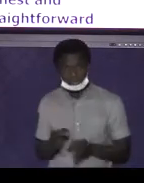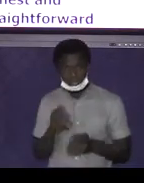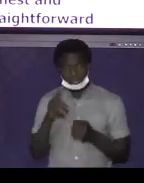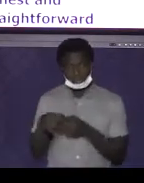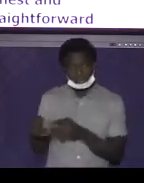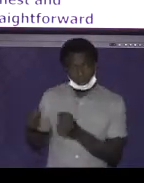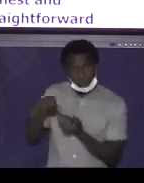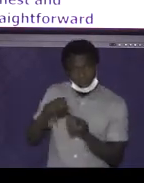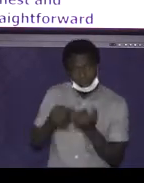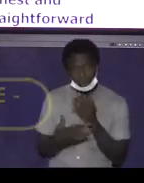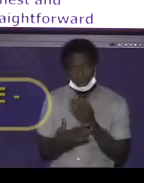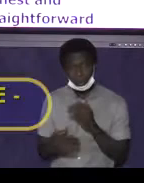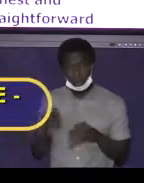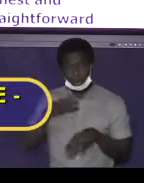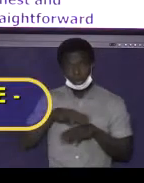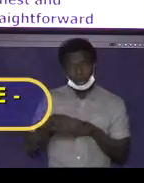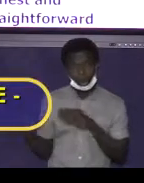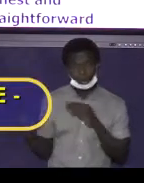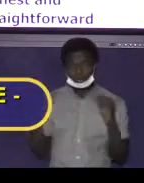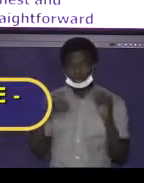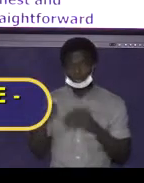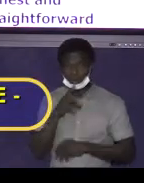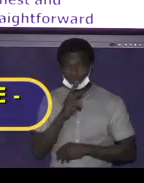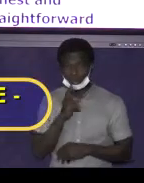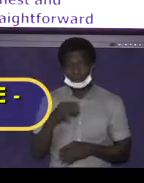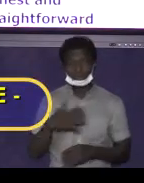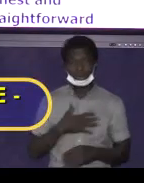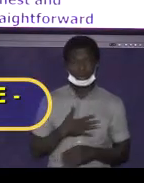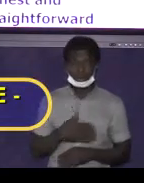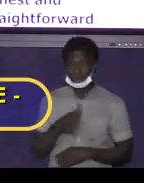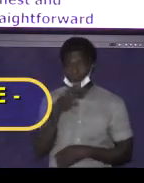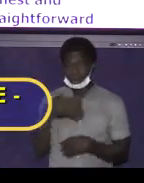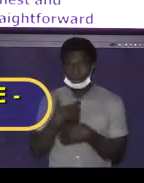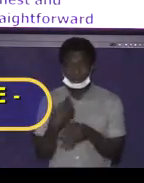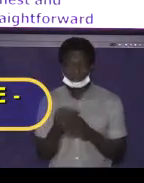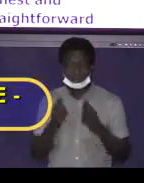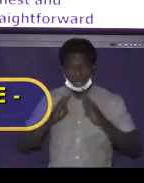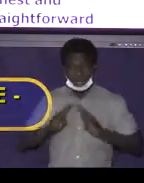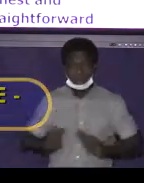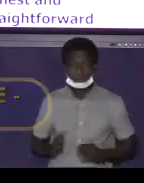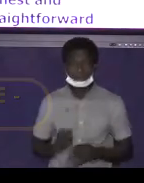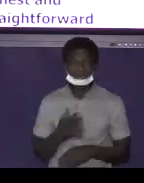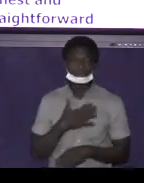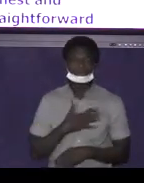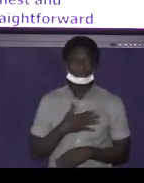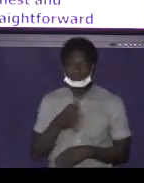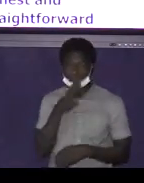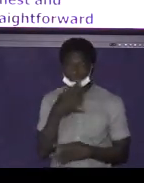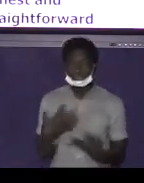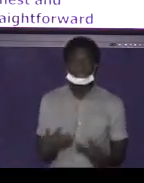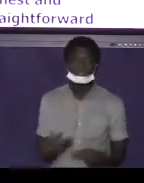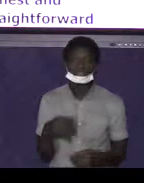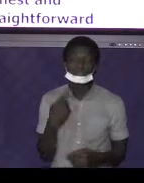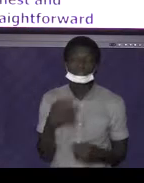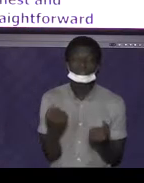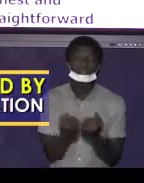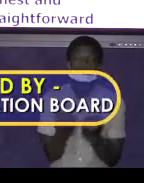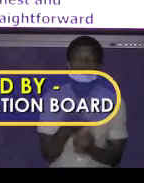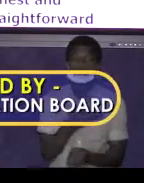oil on troubled waters. That means my mom made peace. My mom settled the